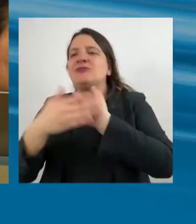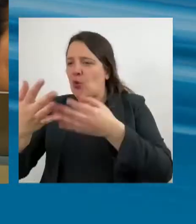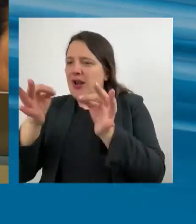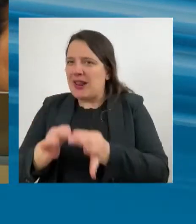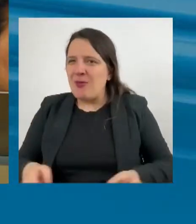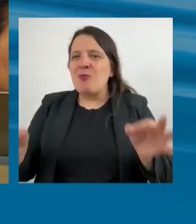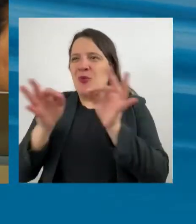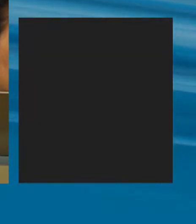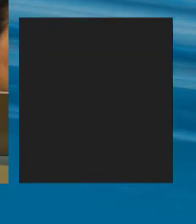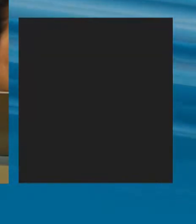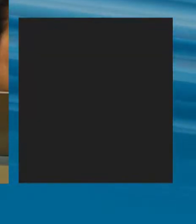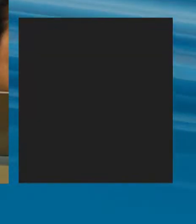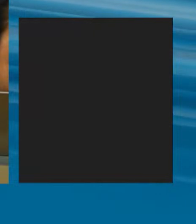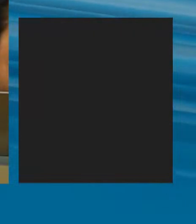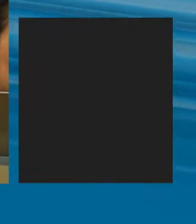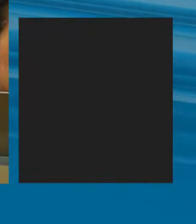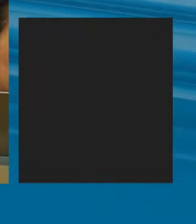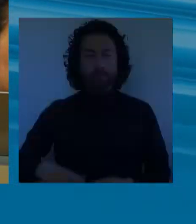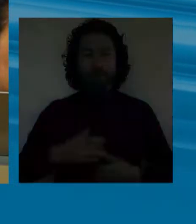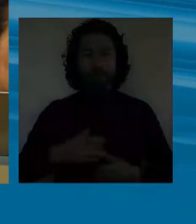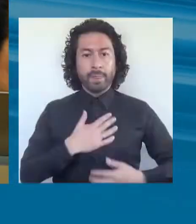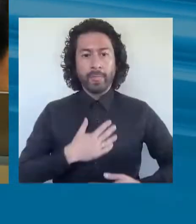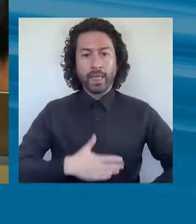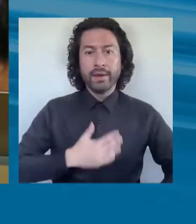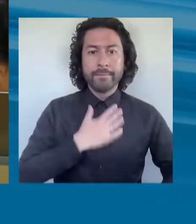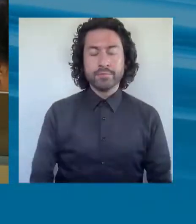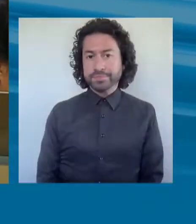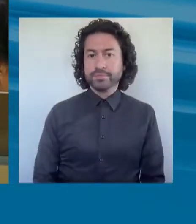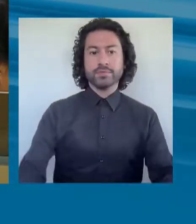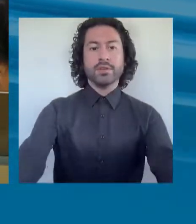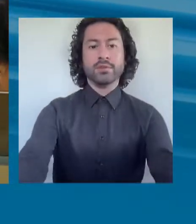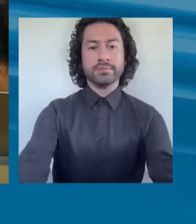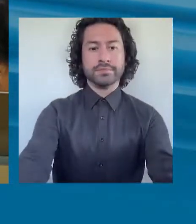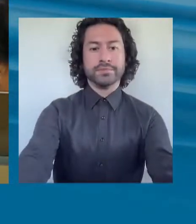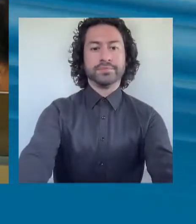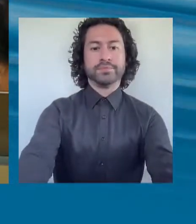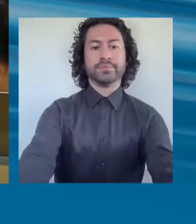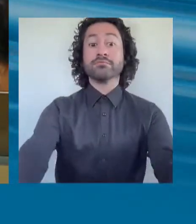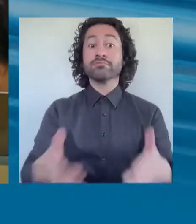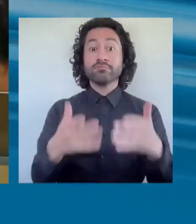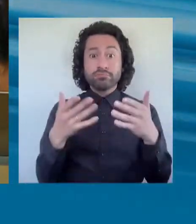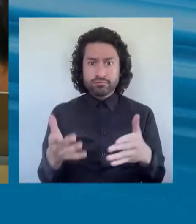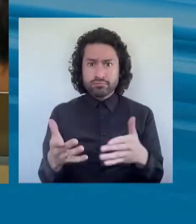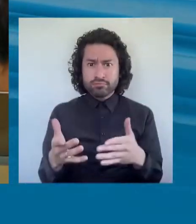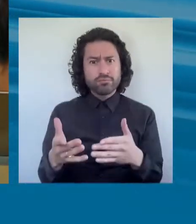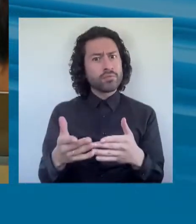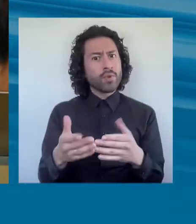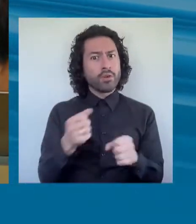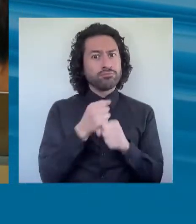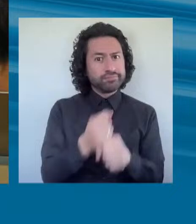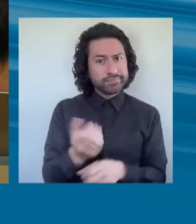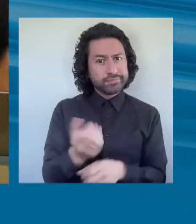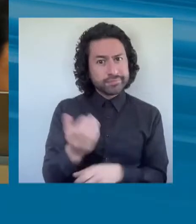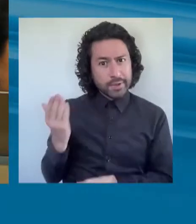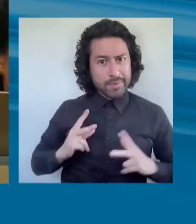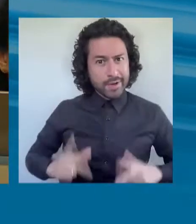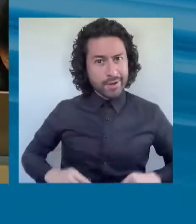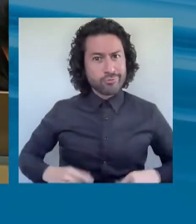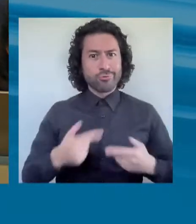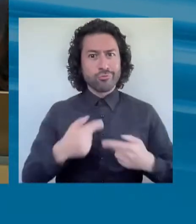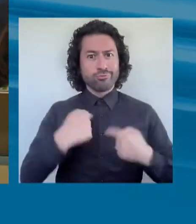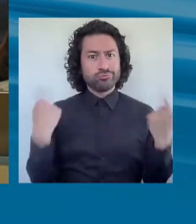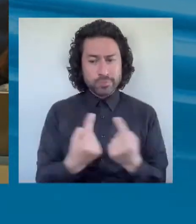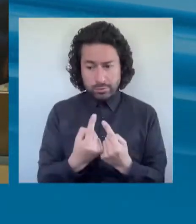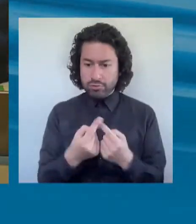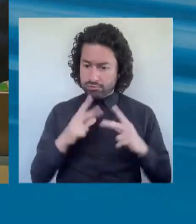is of the essence to move forward. And that is why, on behalf of Minister Wellington Diaz, I reaffirm the